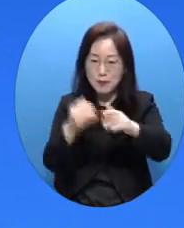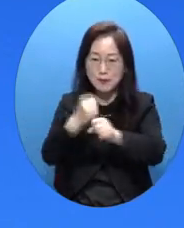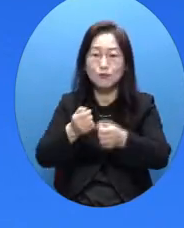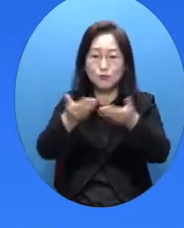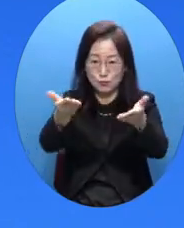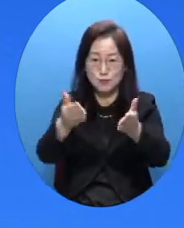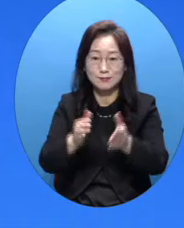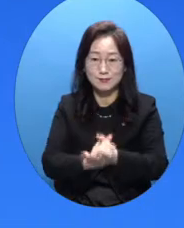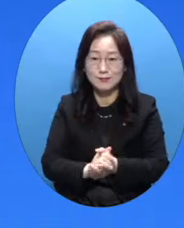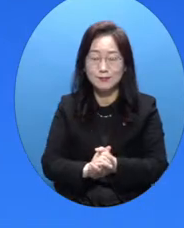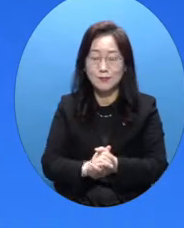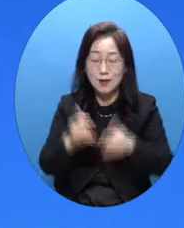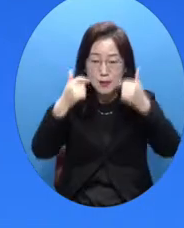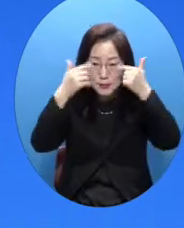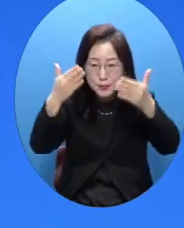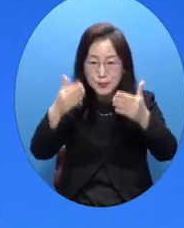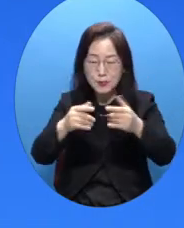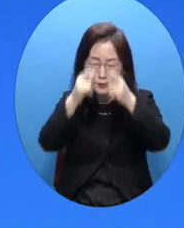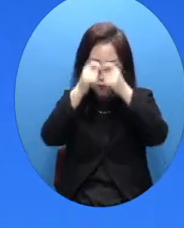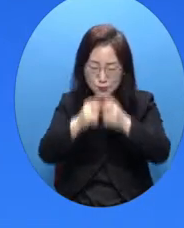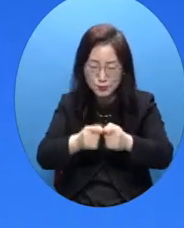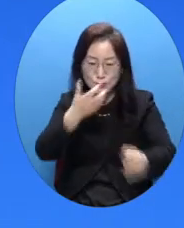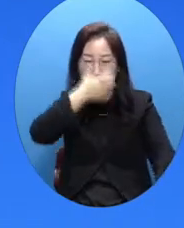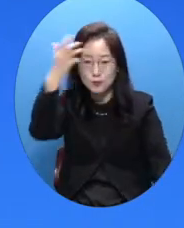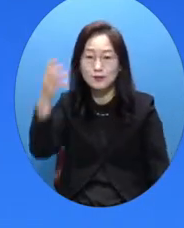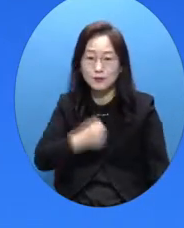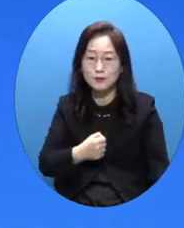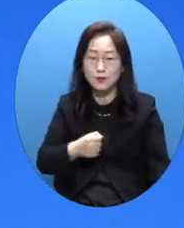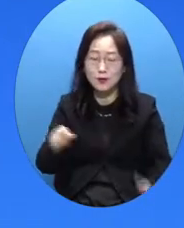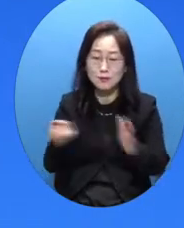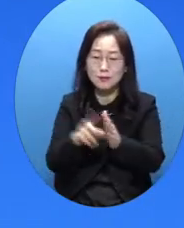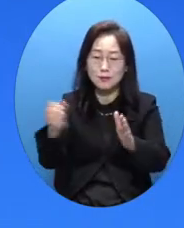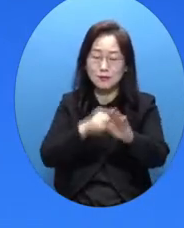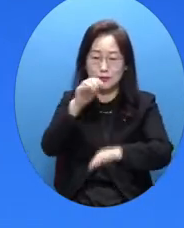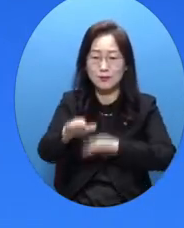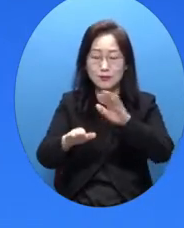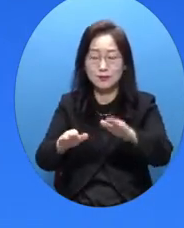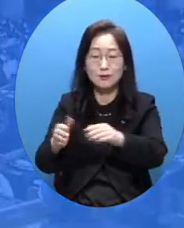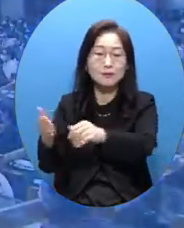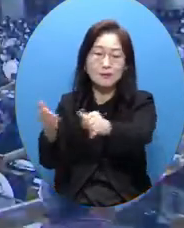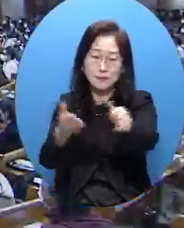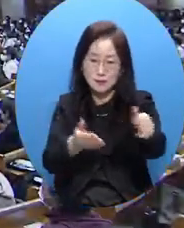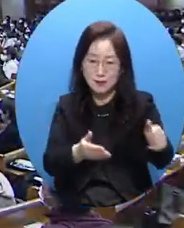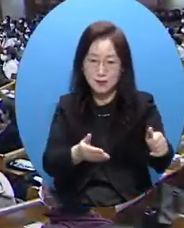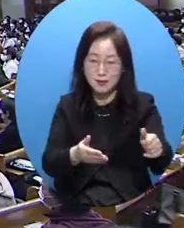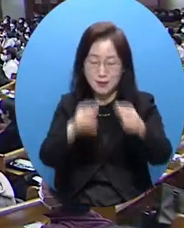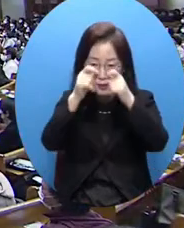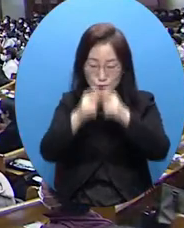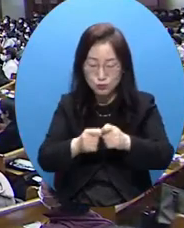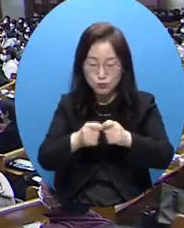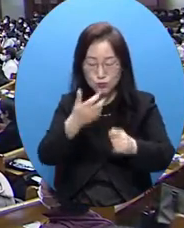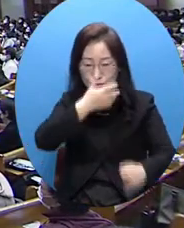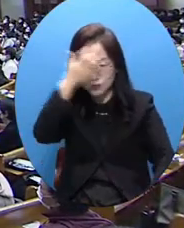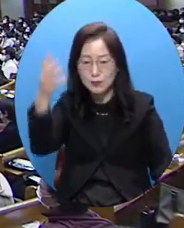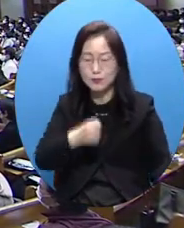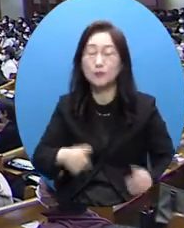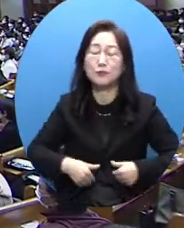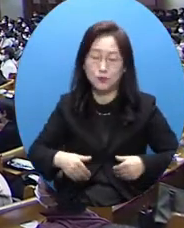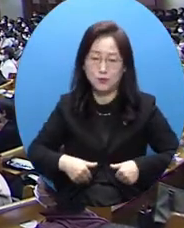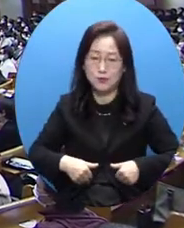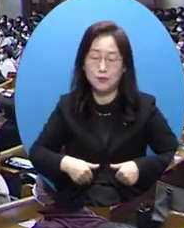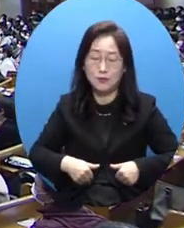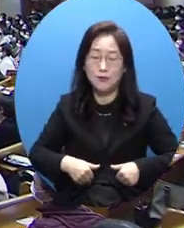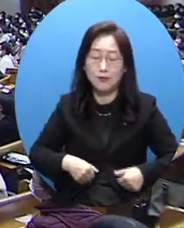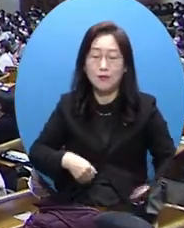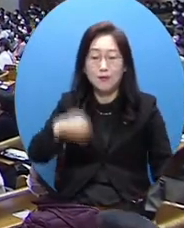embracing our dreams God will help us to make those dreams come to pass have clear dreams in the Lord and move forward vigorously we must have